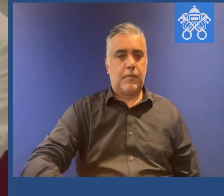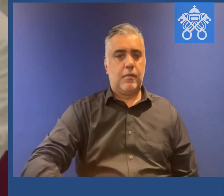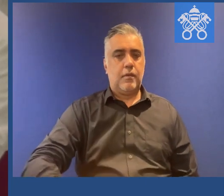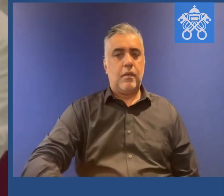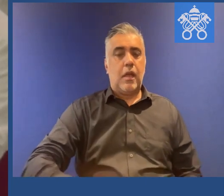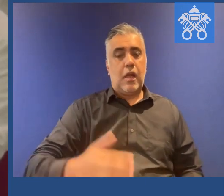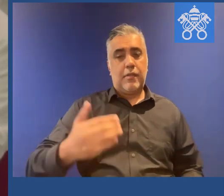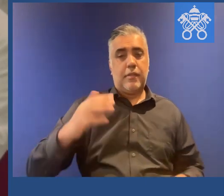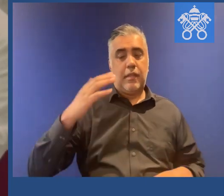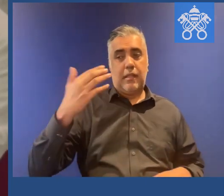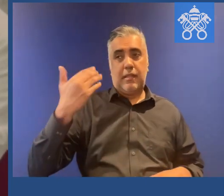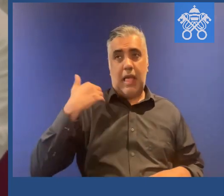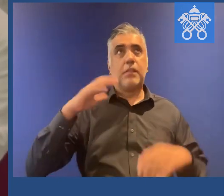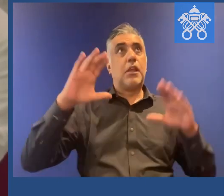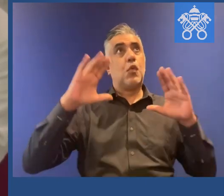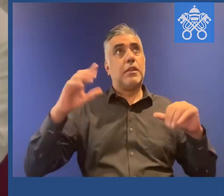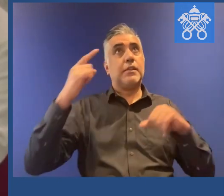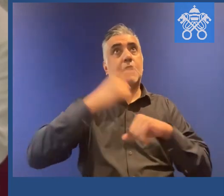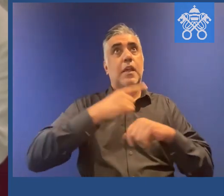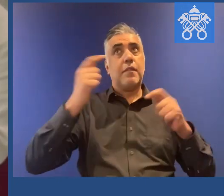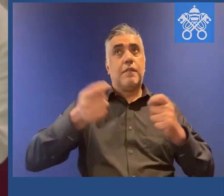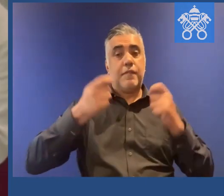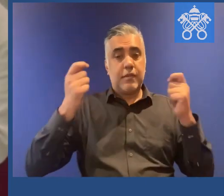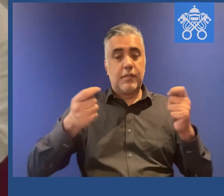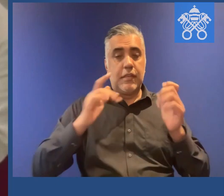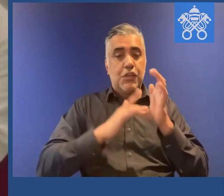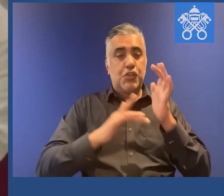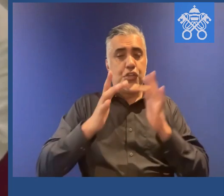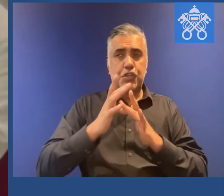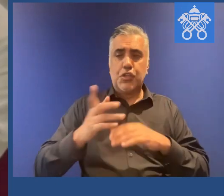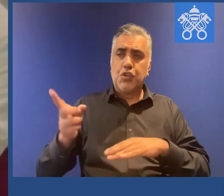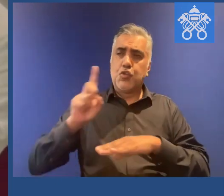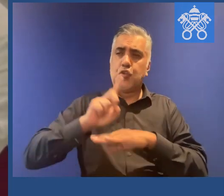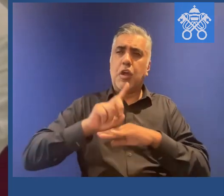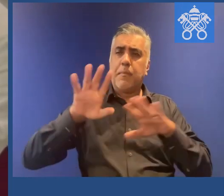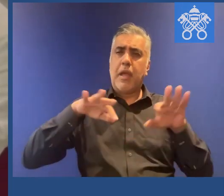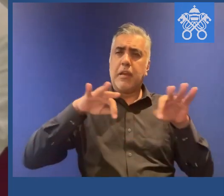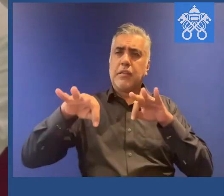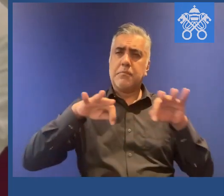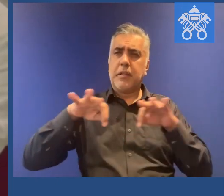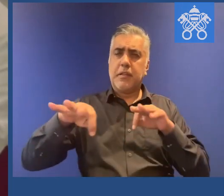On the last and greatest day of the feast, Jesus stood up and exclaimed,